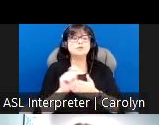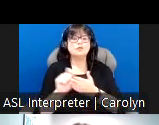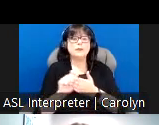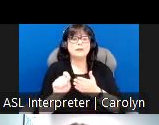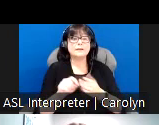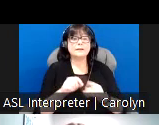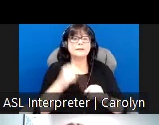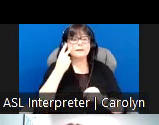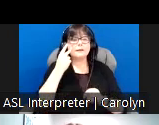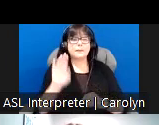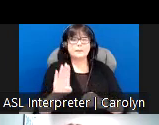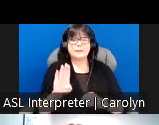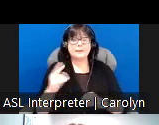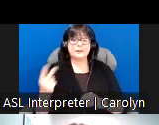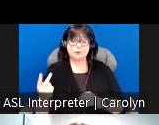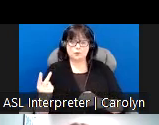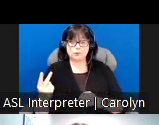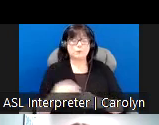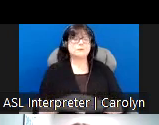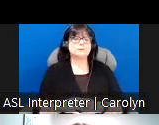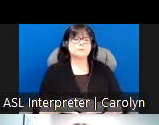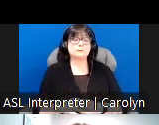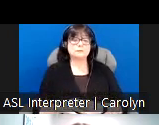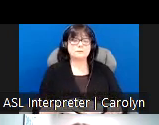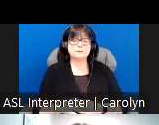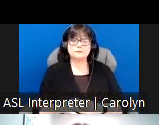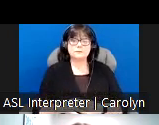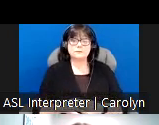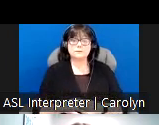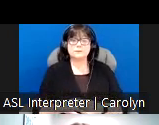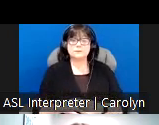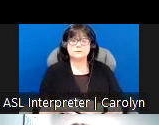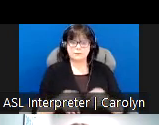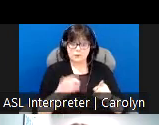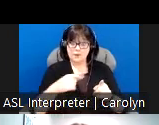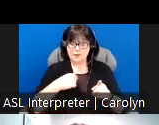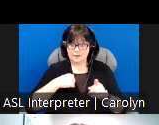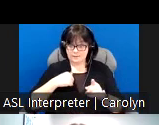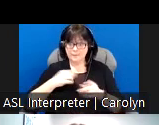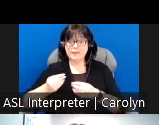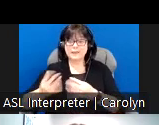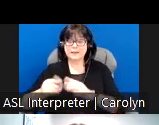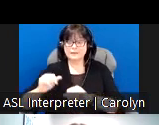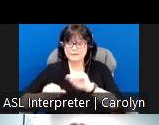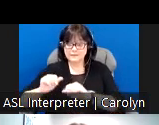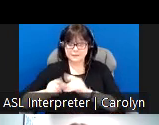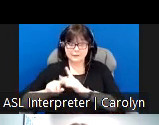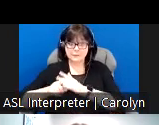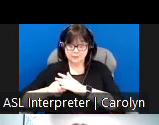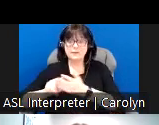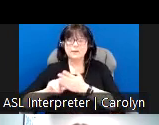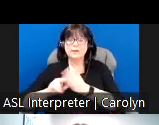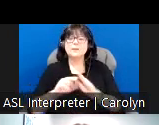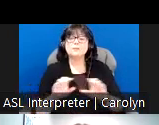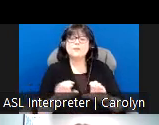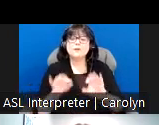you will see how if I was to do an initial assessment, how I can then start writing the performance descriptors and what